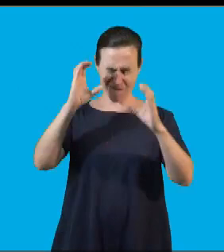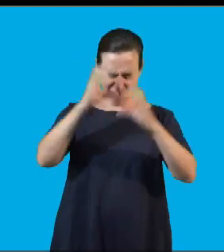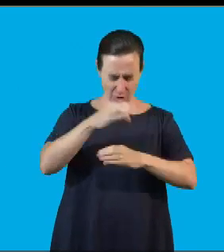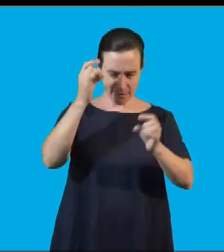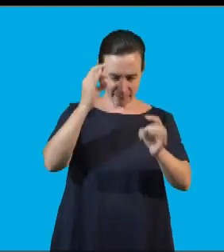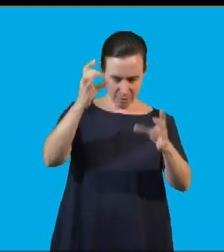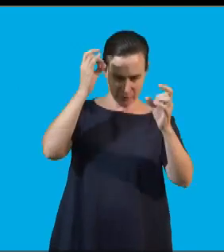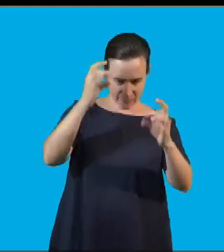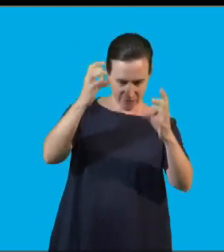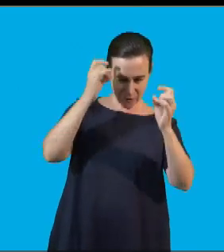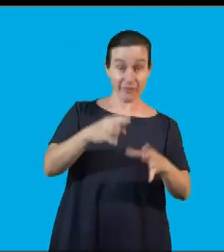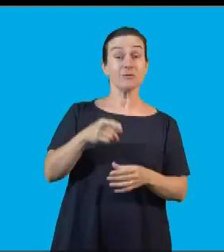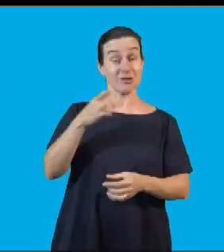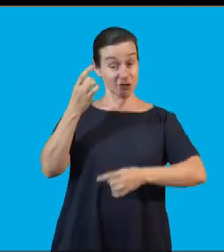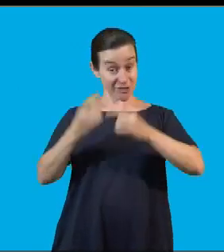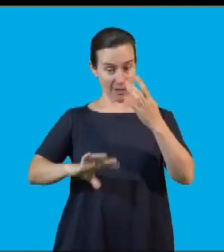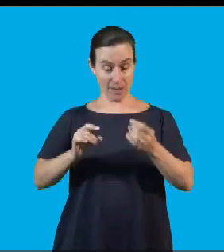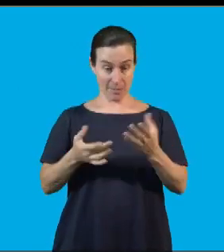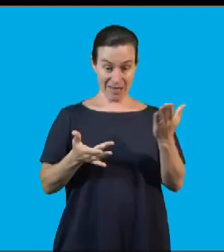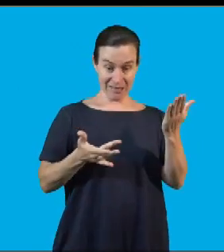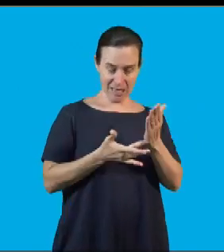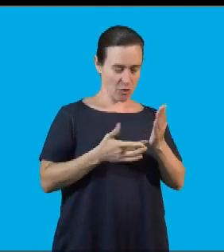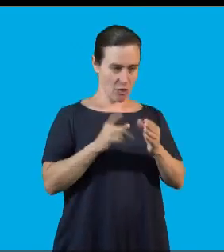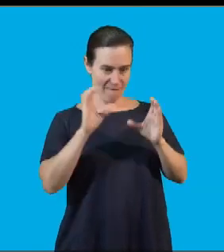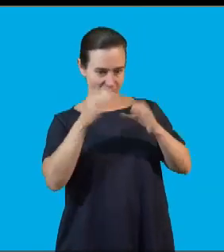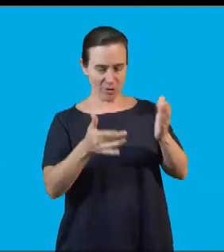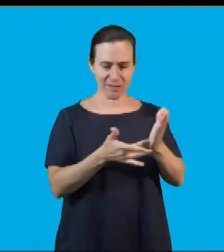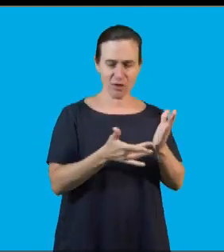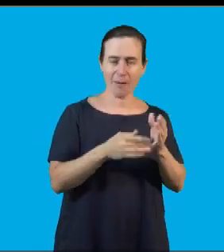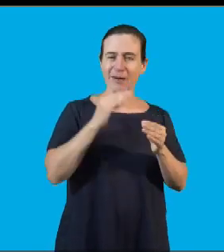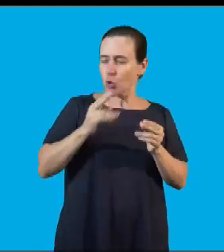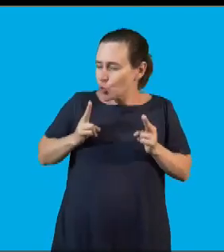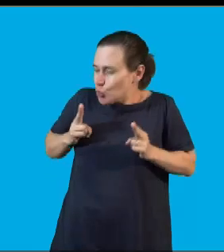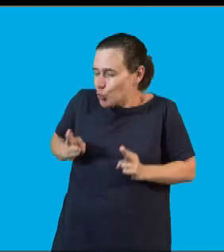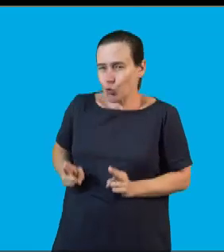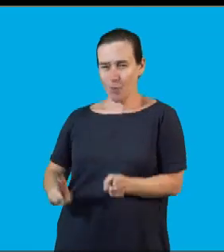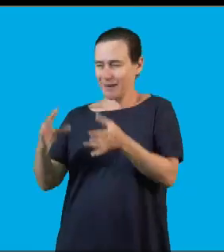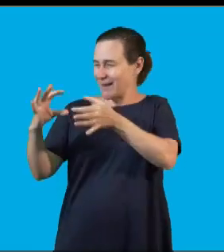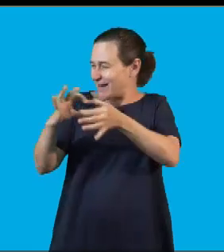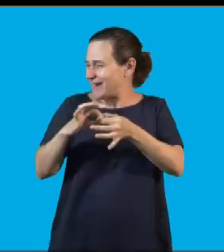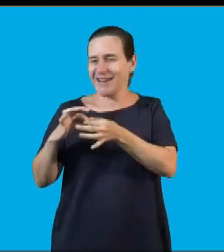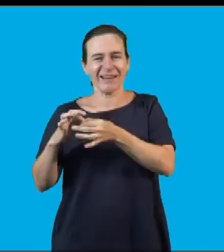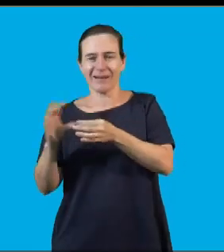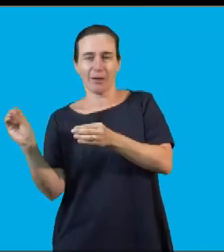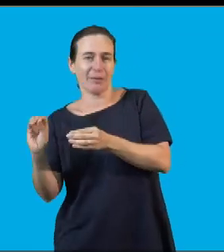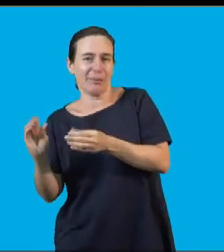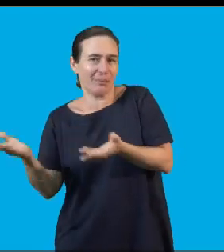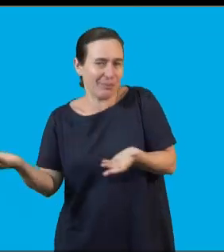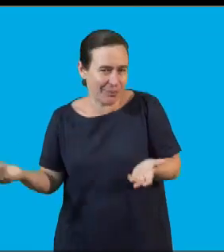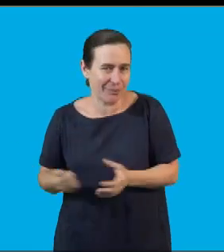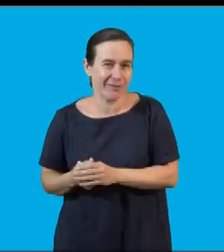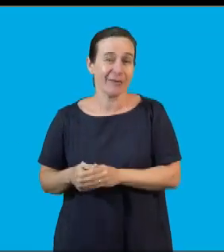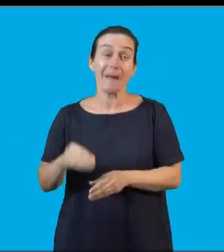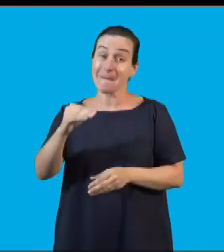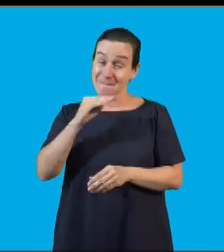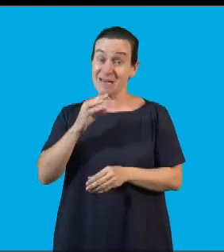how technology can overshadow the essential personal care needed in medicine. It clearly emphasizes the risk